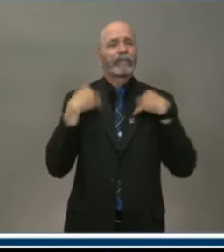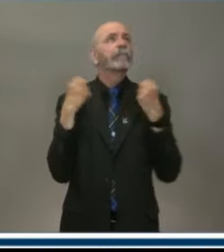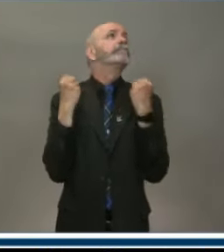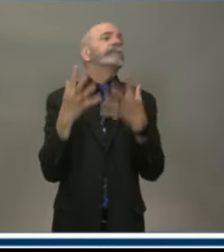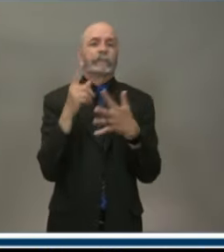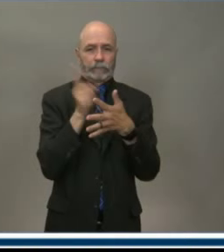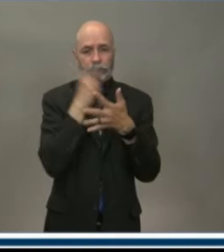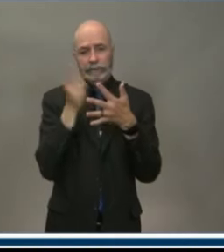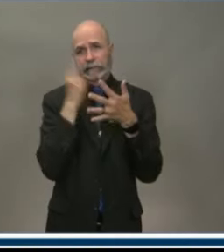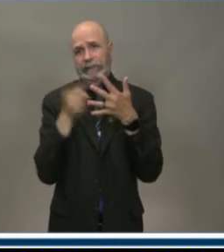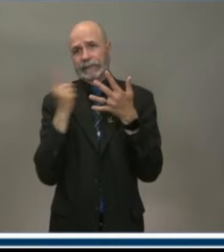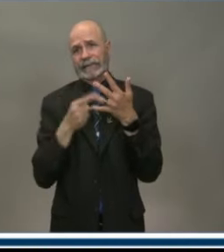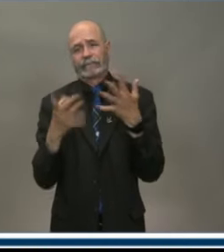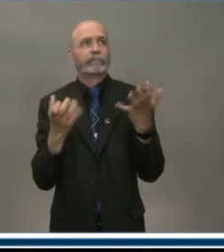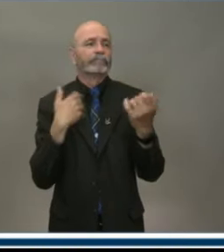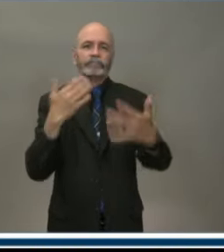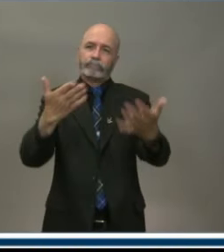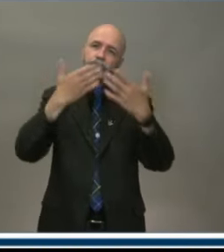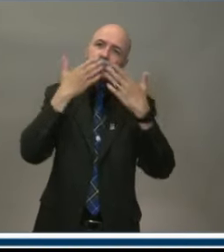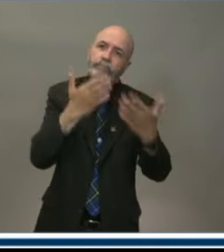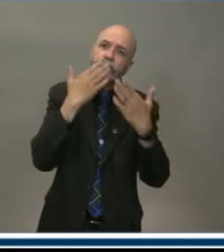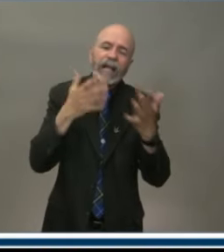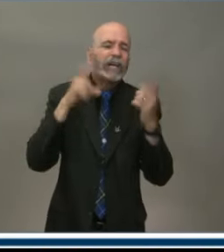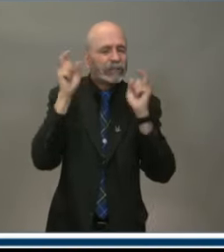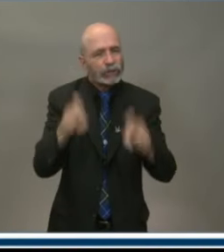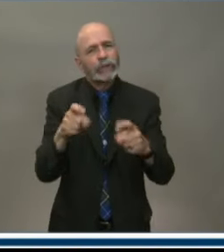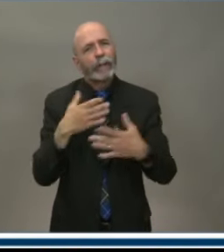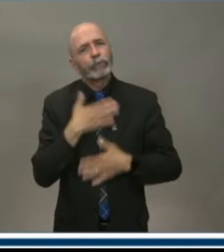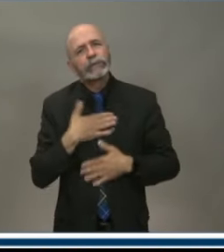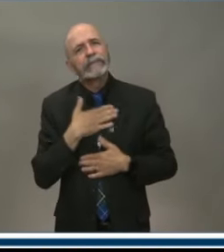Scotia. I ask all Nova Scotians to